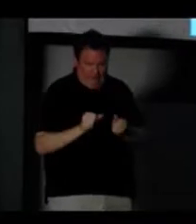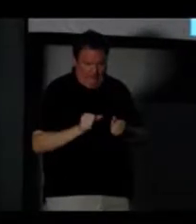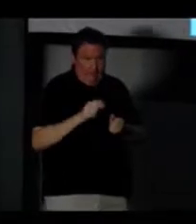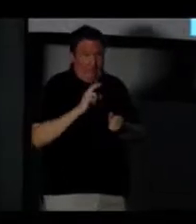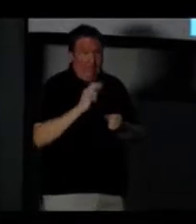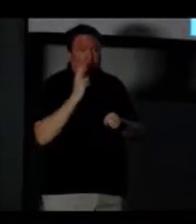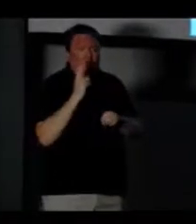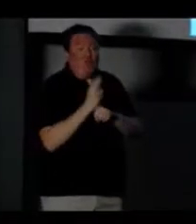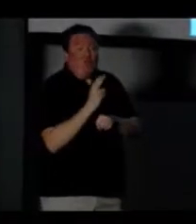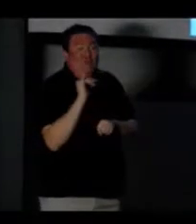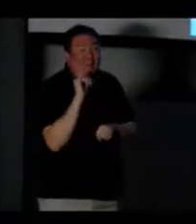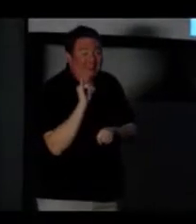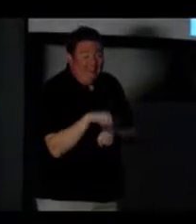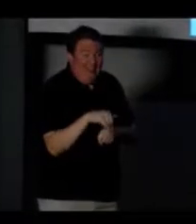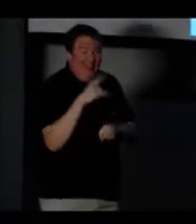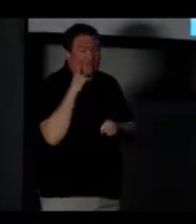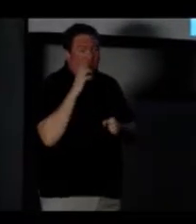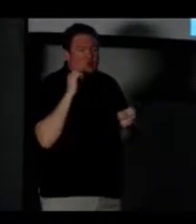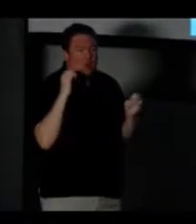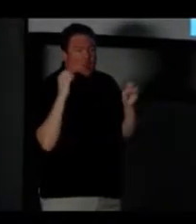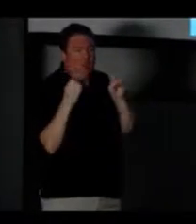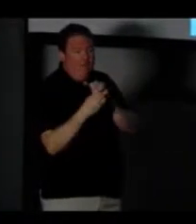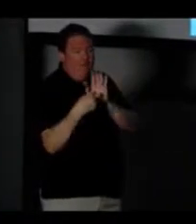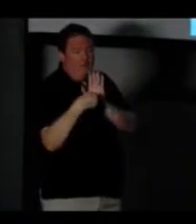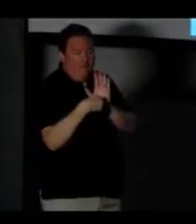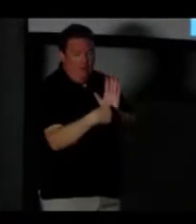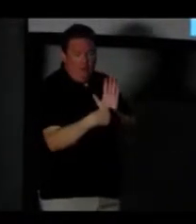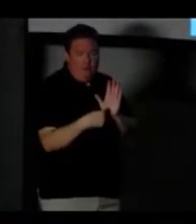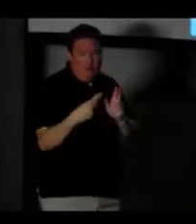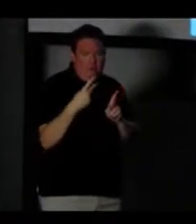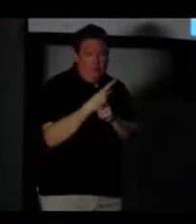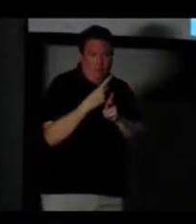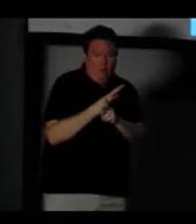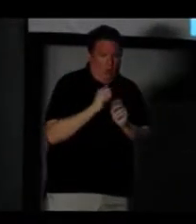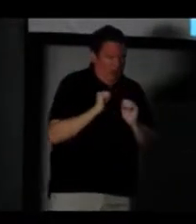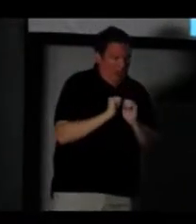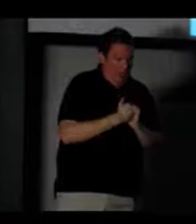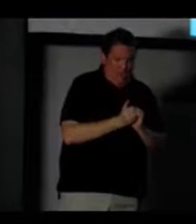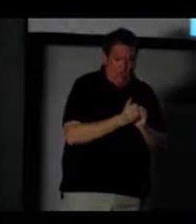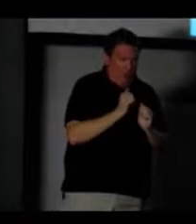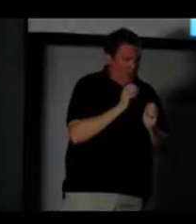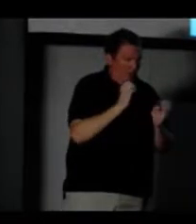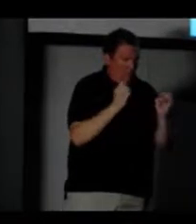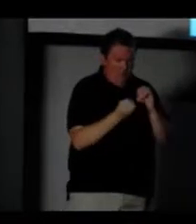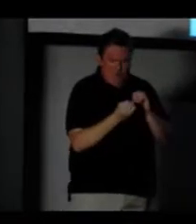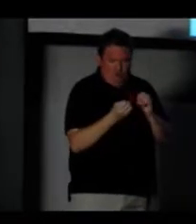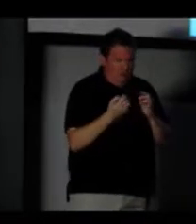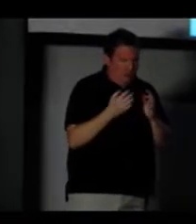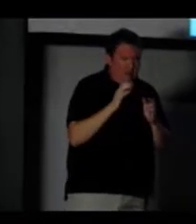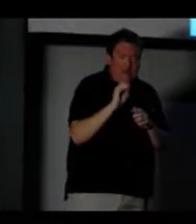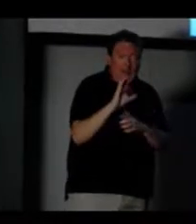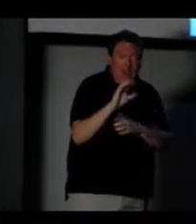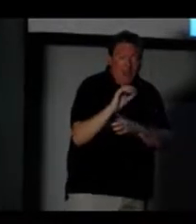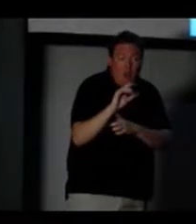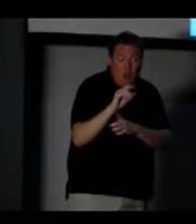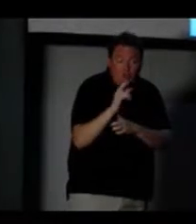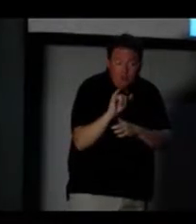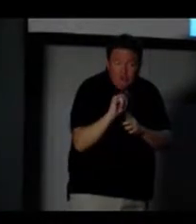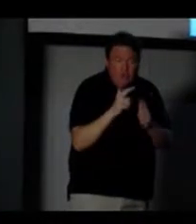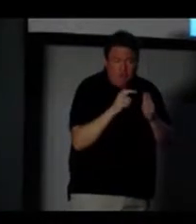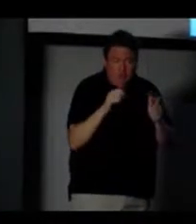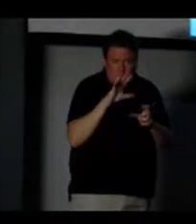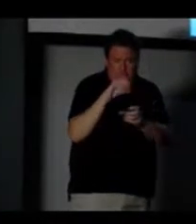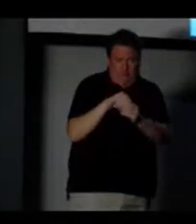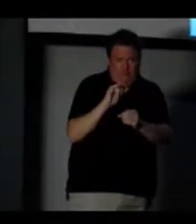in evolutionary models to figure out how evolution works, how ecology and evolution interact, and so on. The thing about this was, with